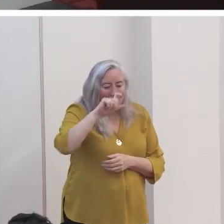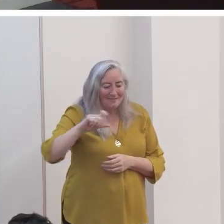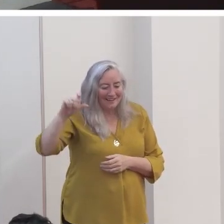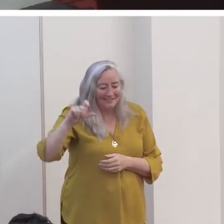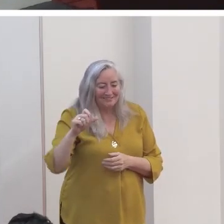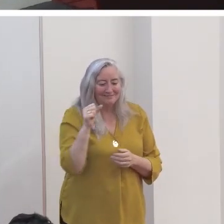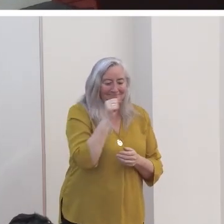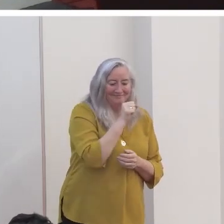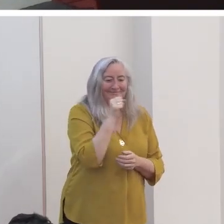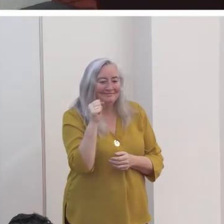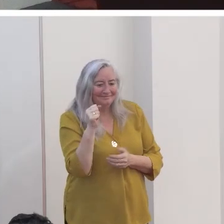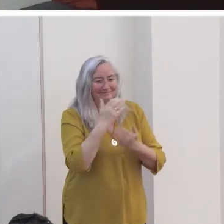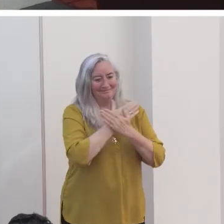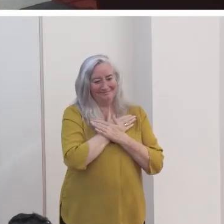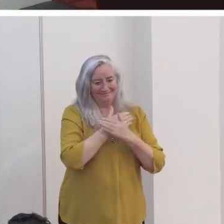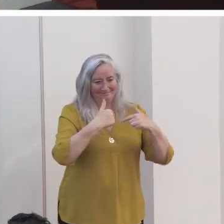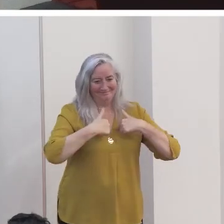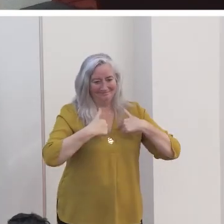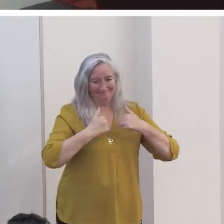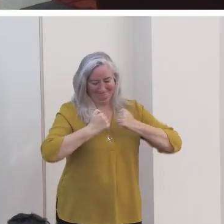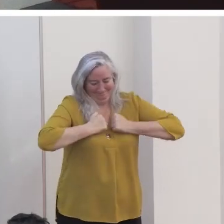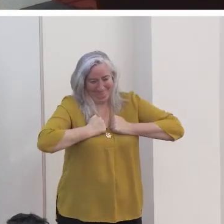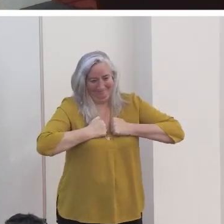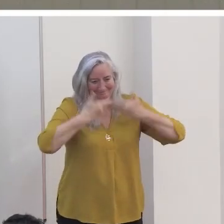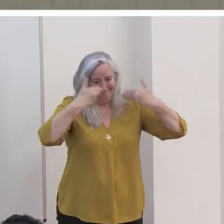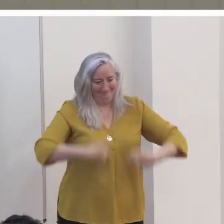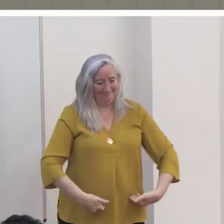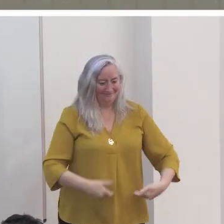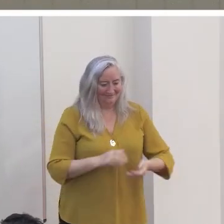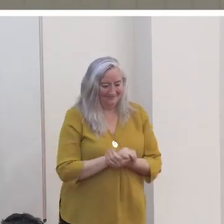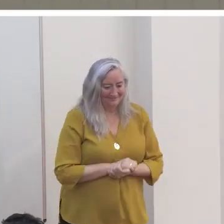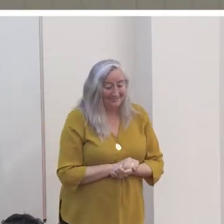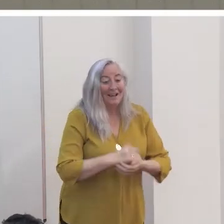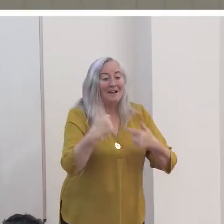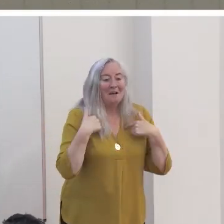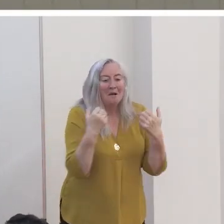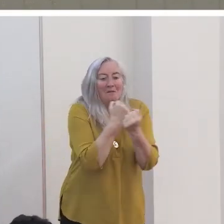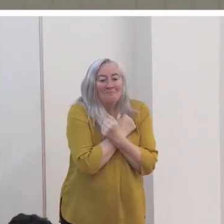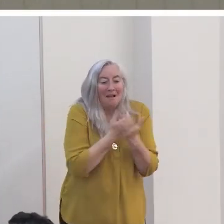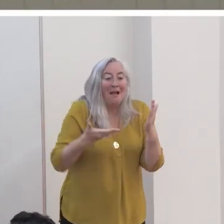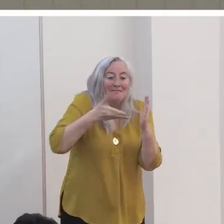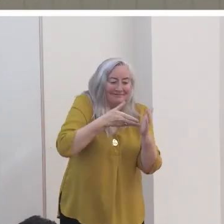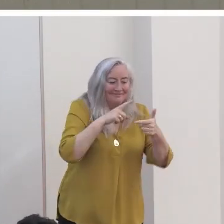all in free time. That is my fun fact. That's all. So, Thank you. thanks, Sita.